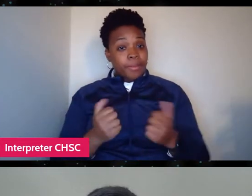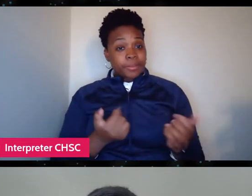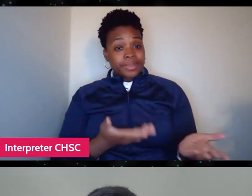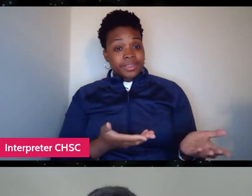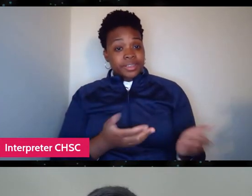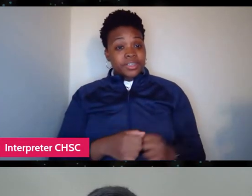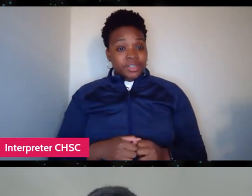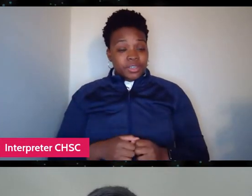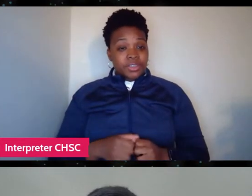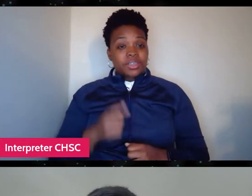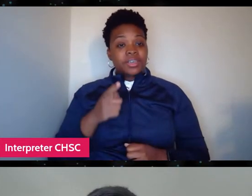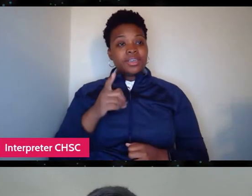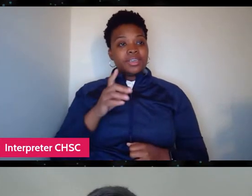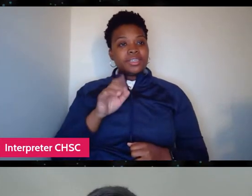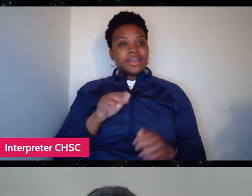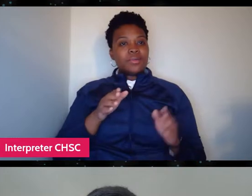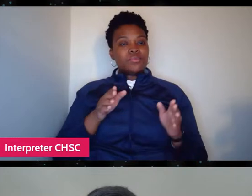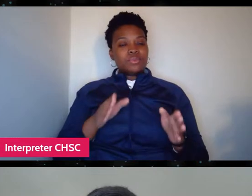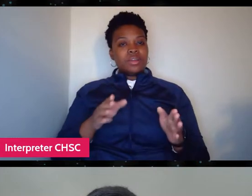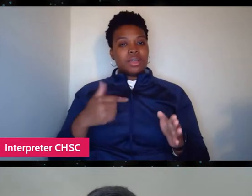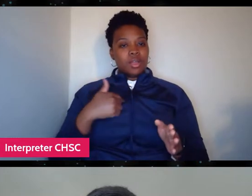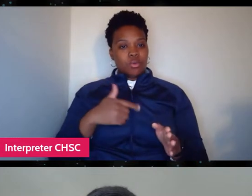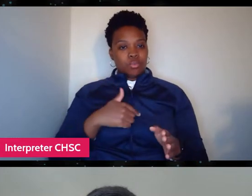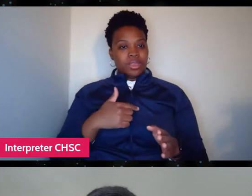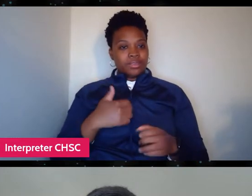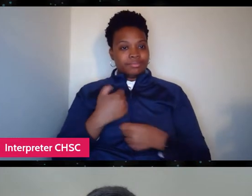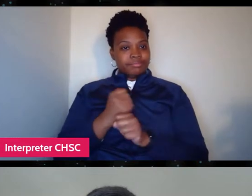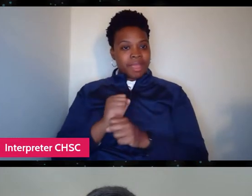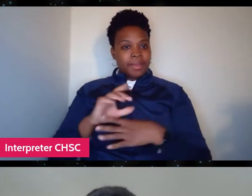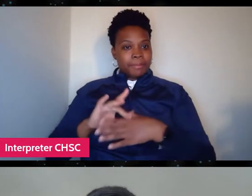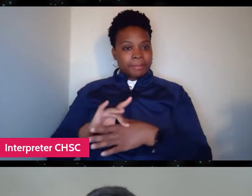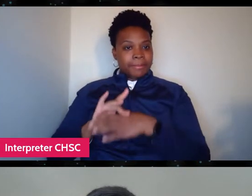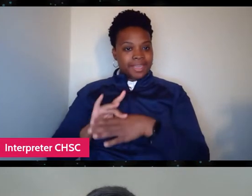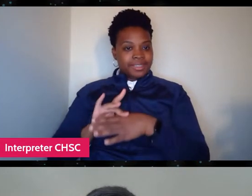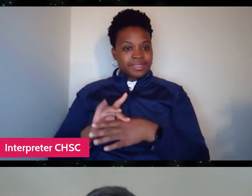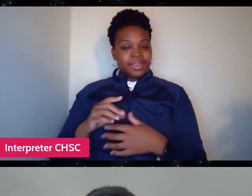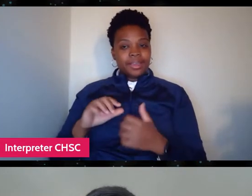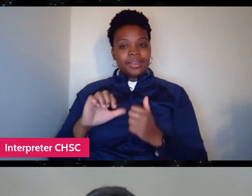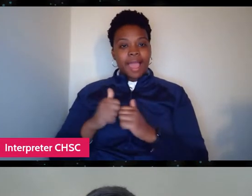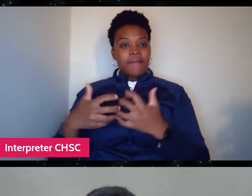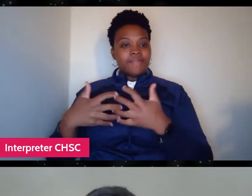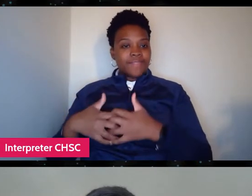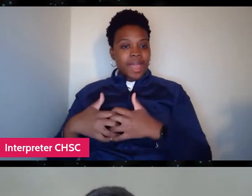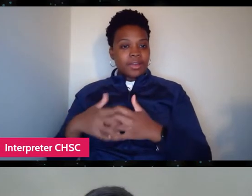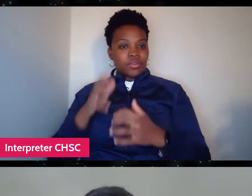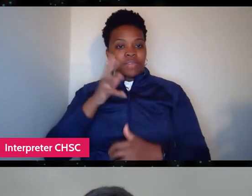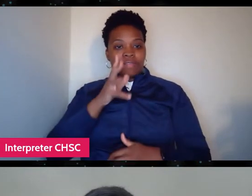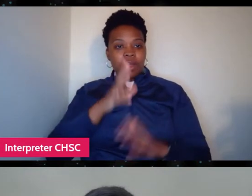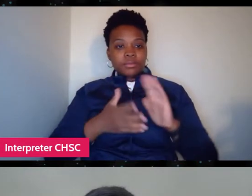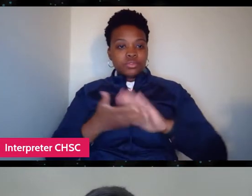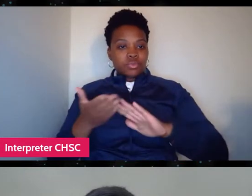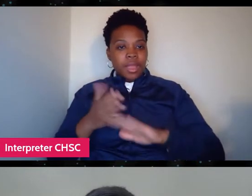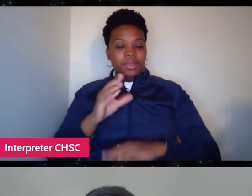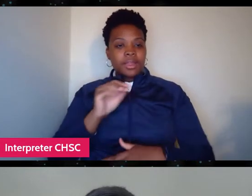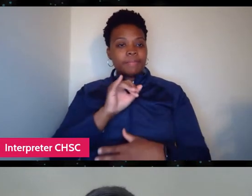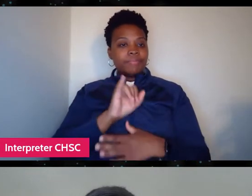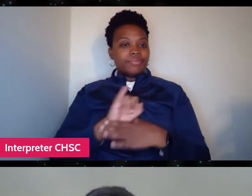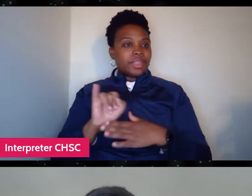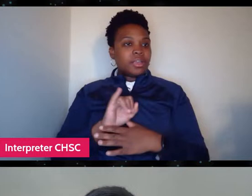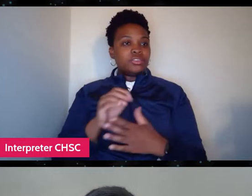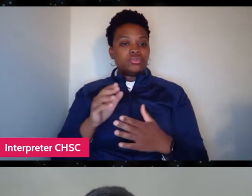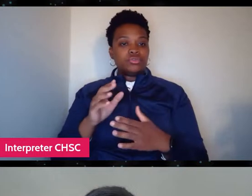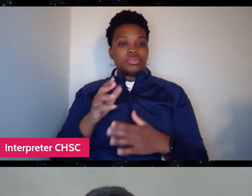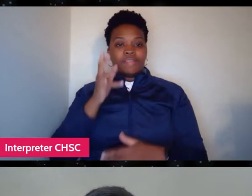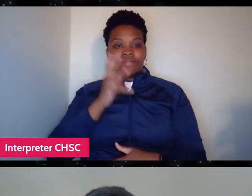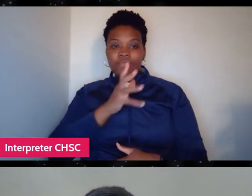way that we produce meat and the way that our factory farms are run and industrialization of farming